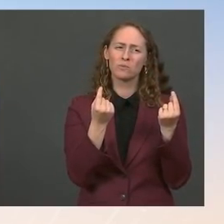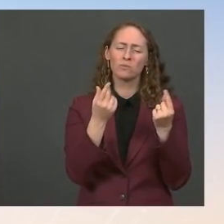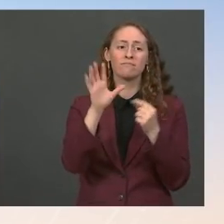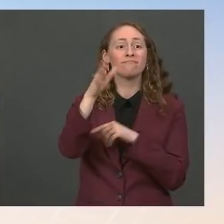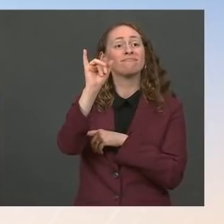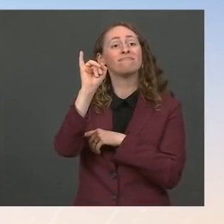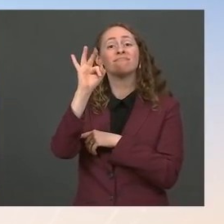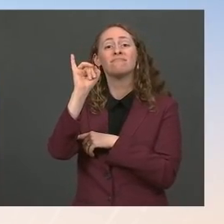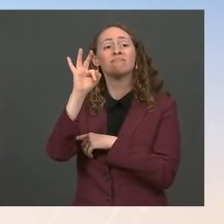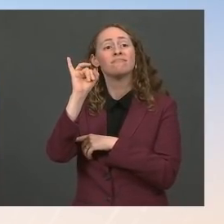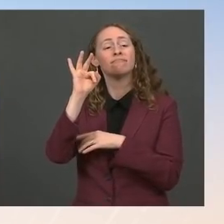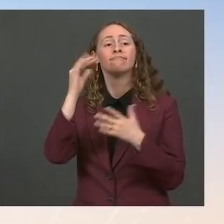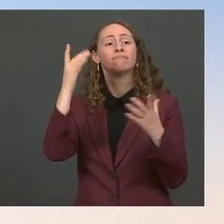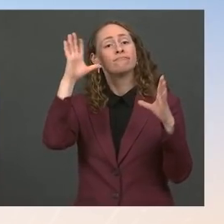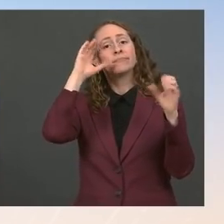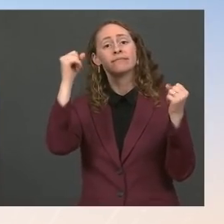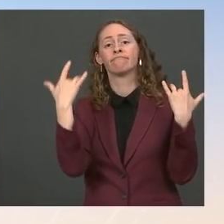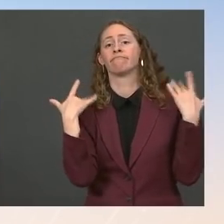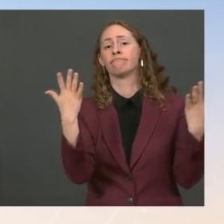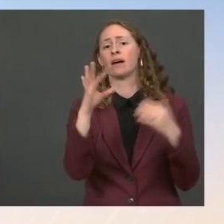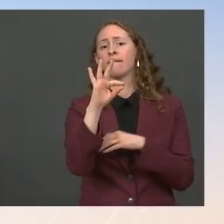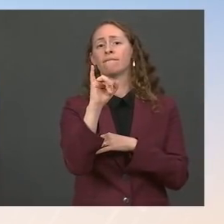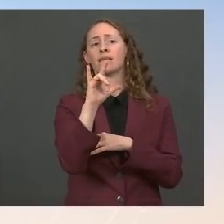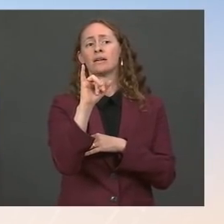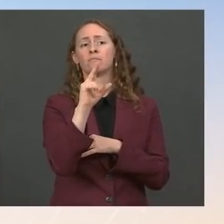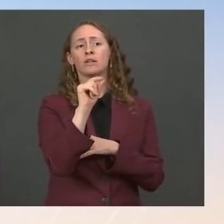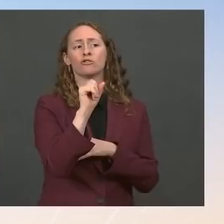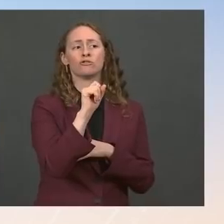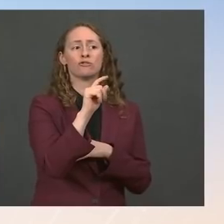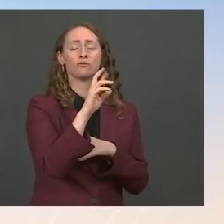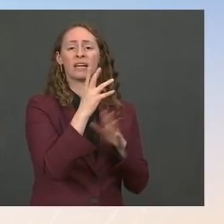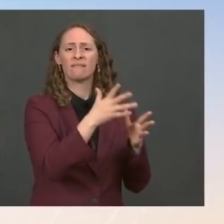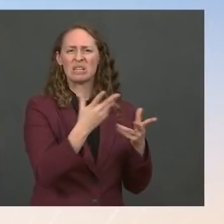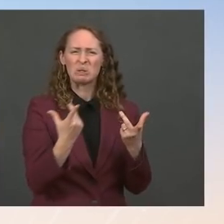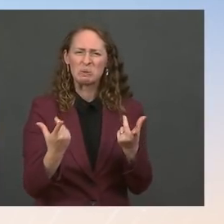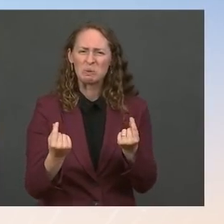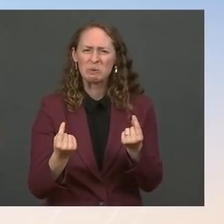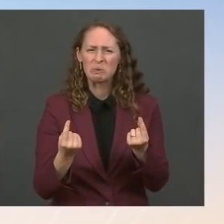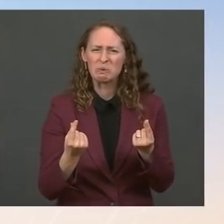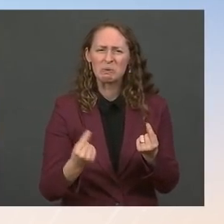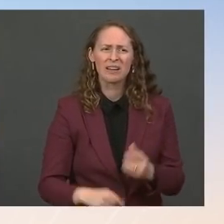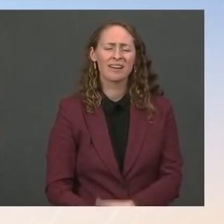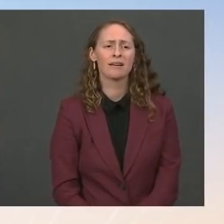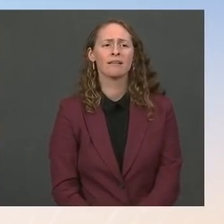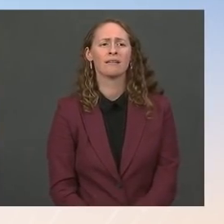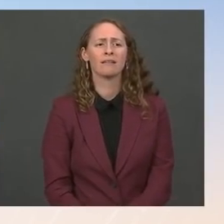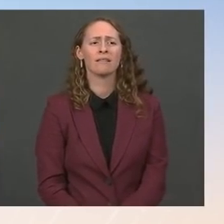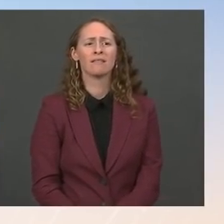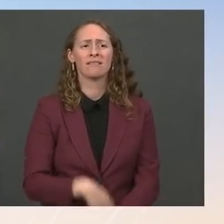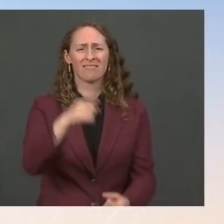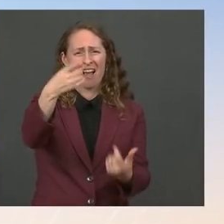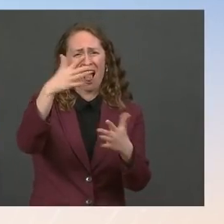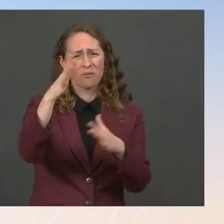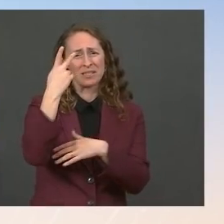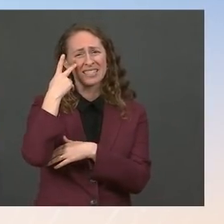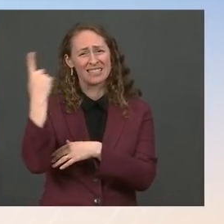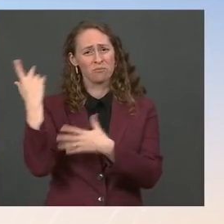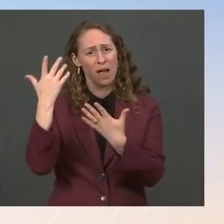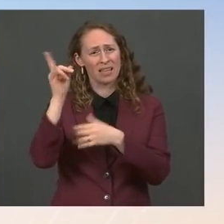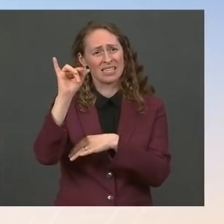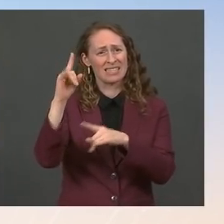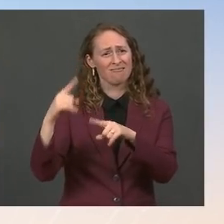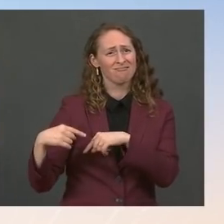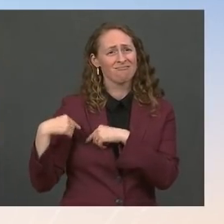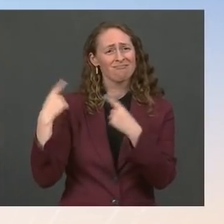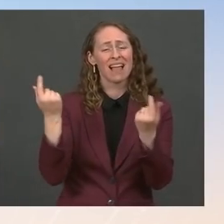with the filibuster? What can he do? Well, I think, April, what you've seen him do to date is take every step